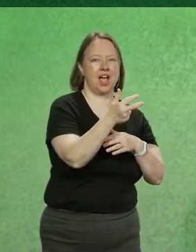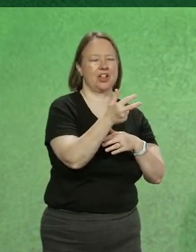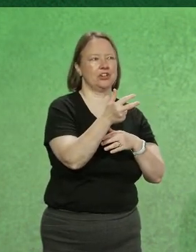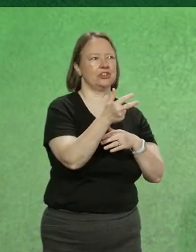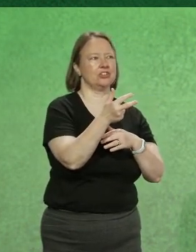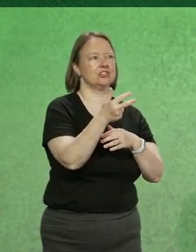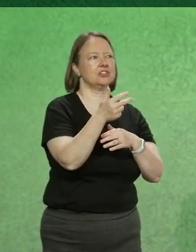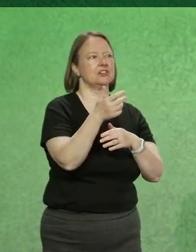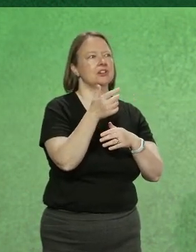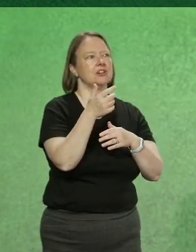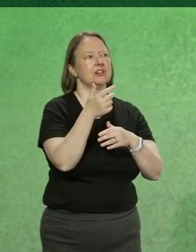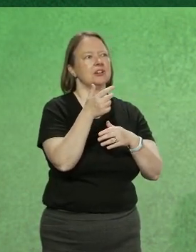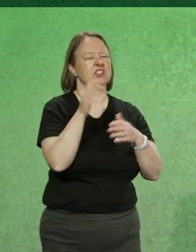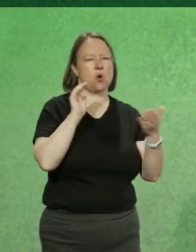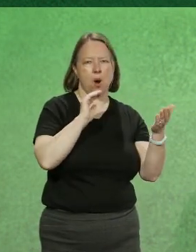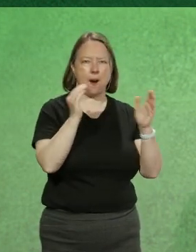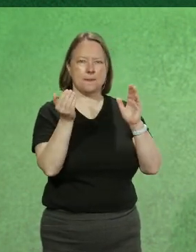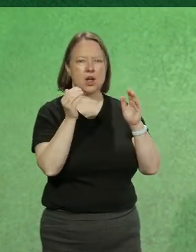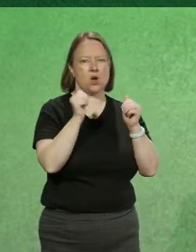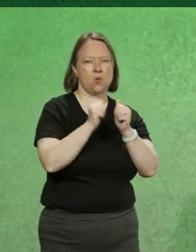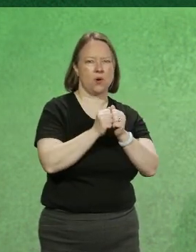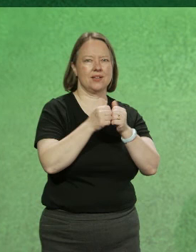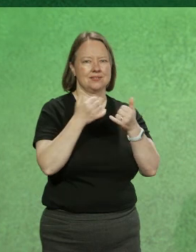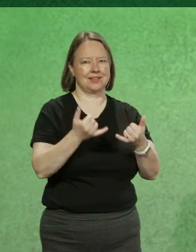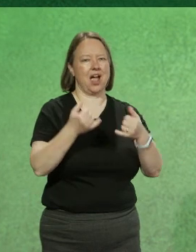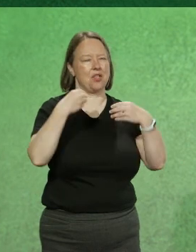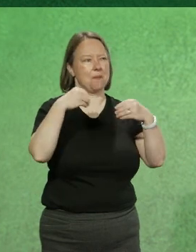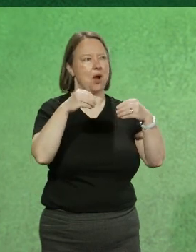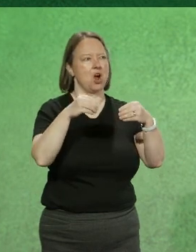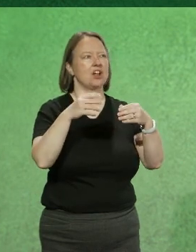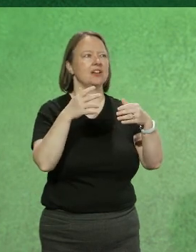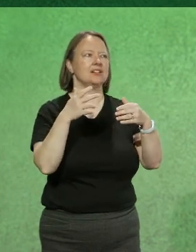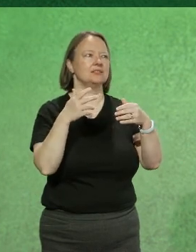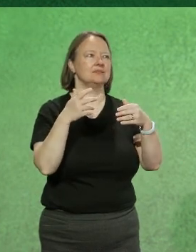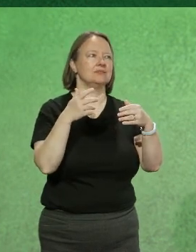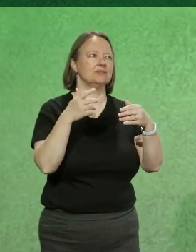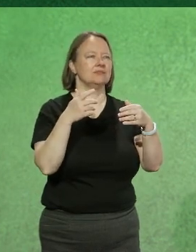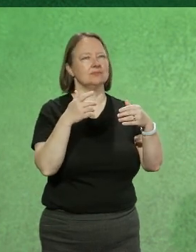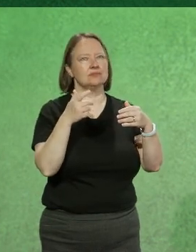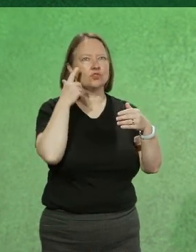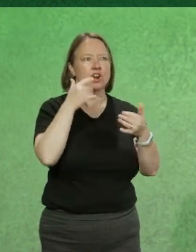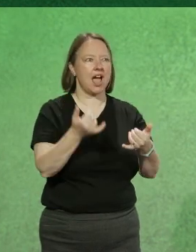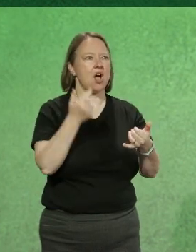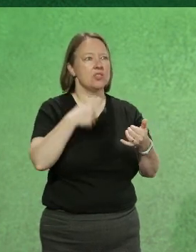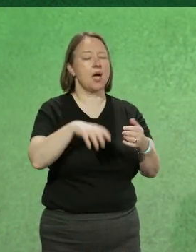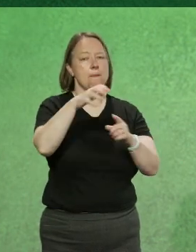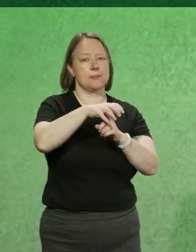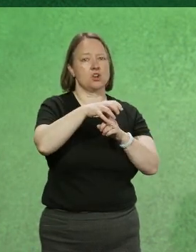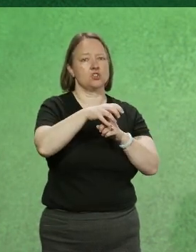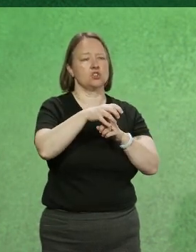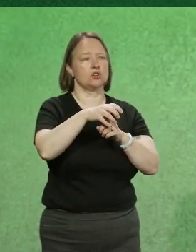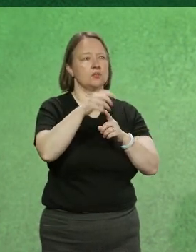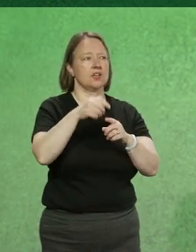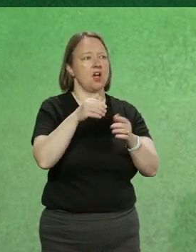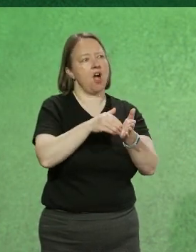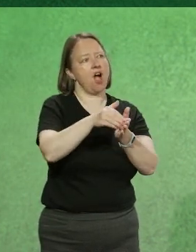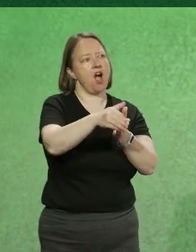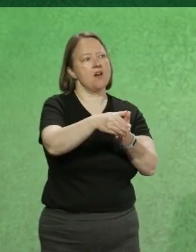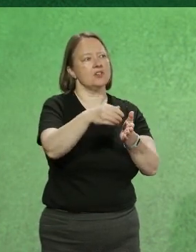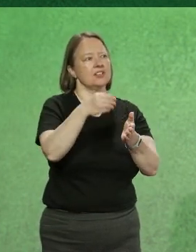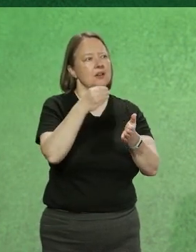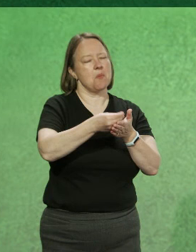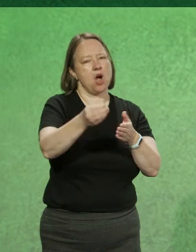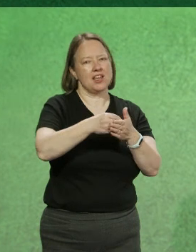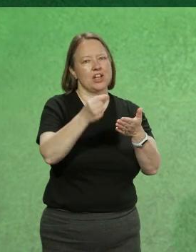And comparing it to the market now, as it stands now, the mushrooms that are commonly known in Ghana are